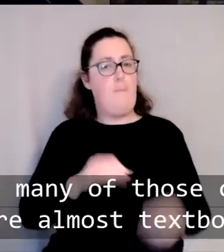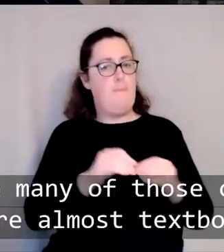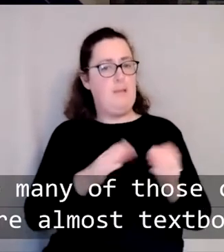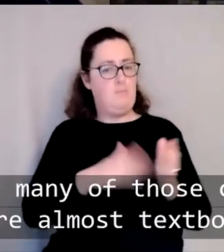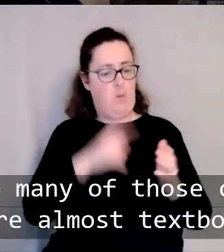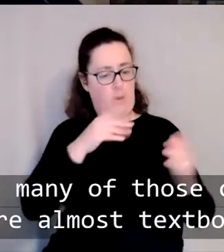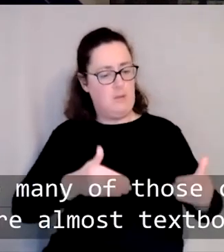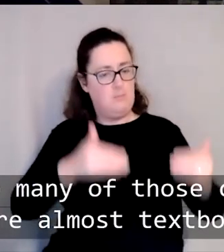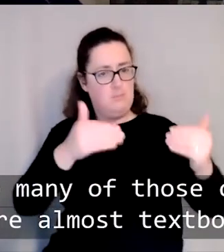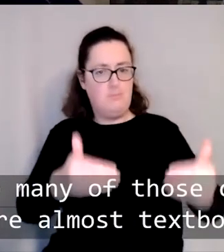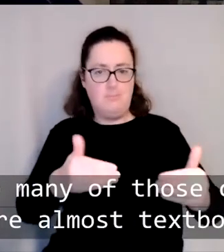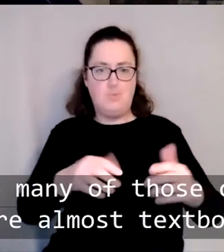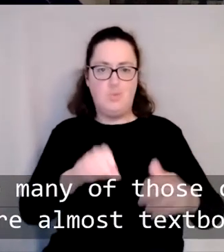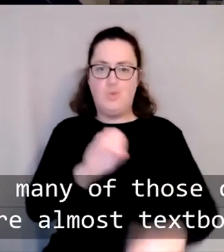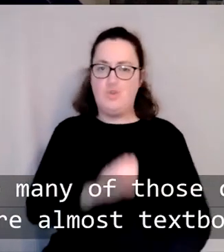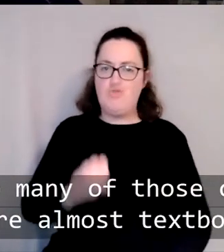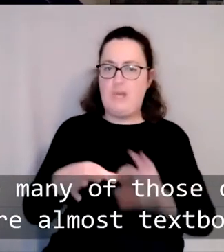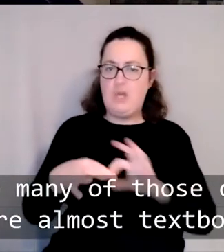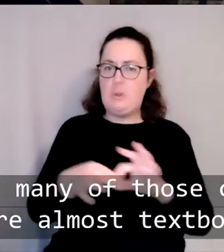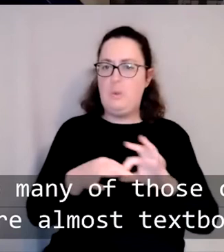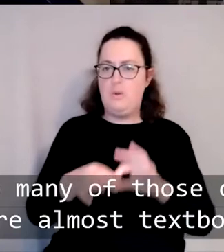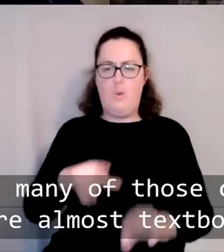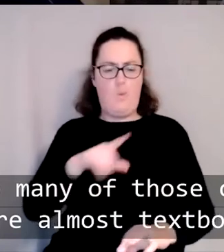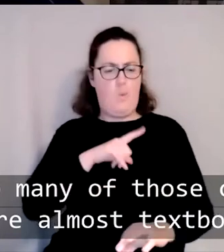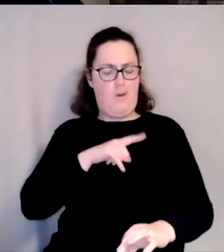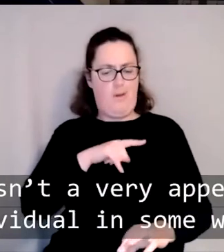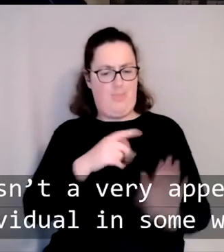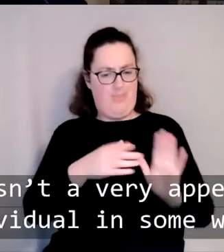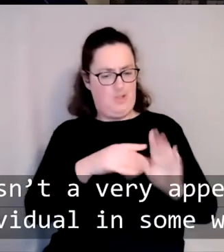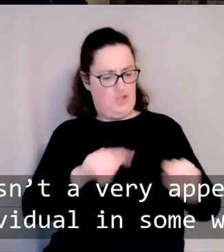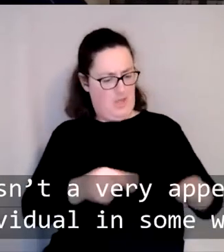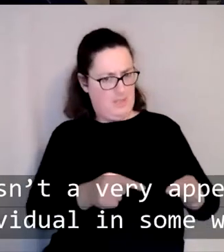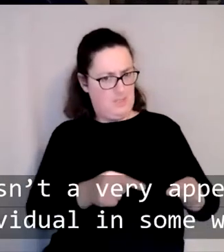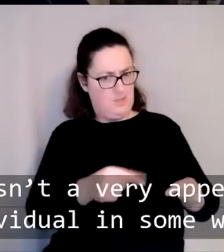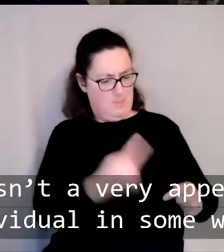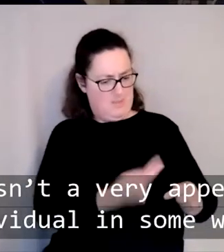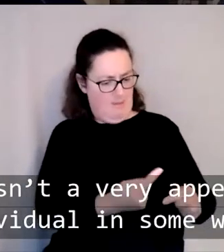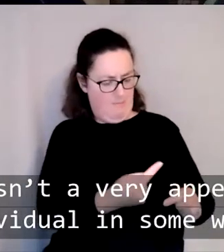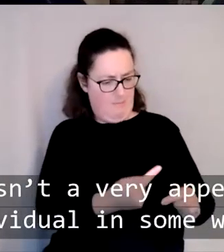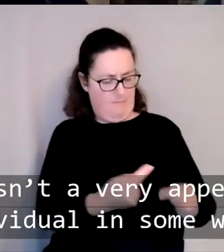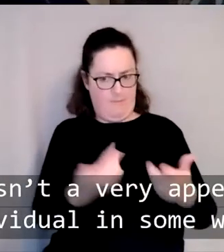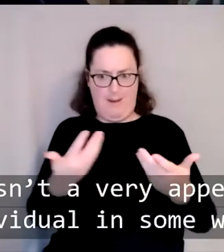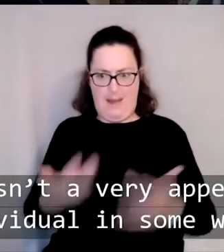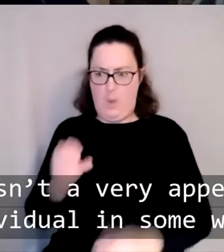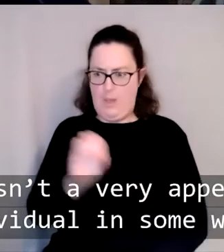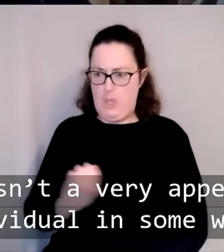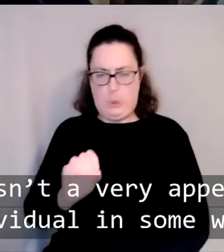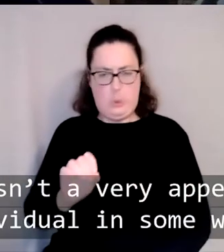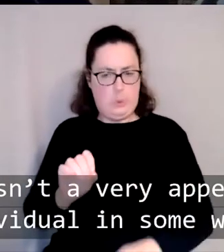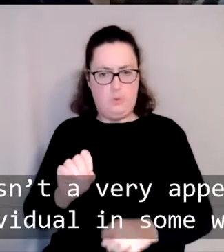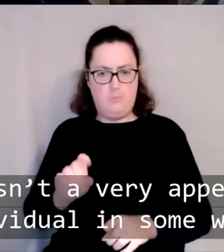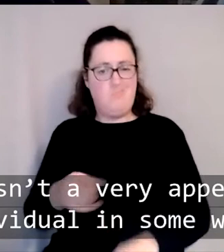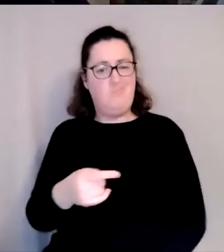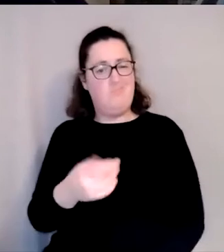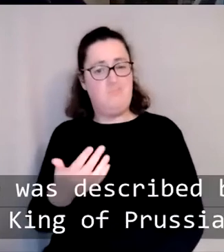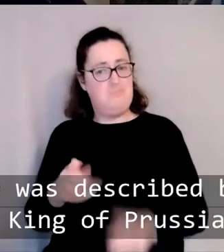those challenges he faced are almost textbook for EU. Well, he wasn't a very appetizing individual